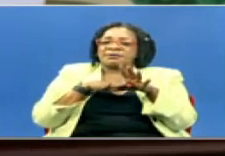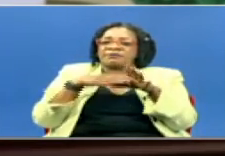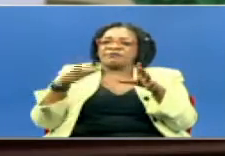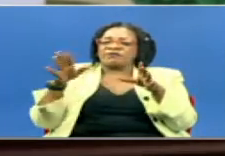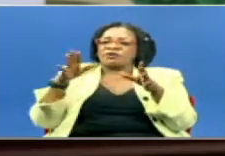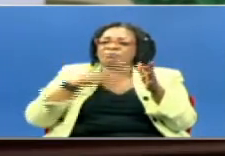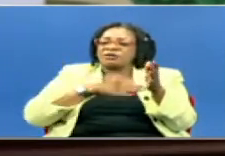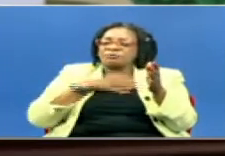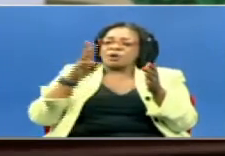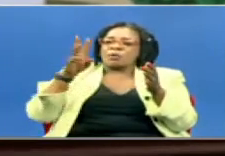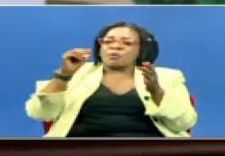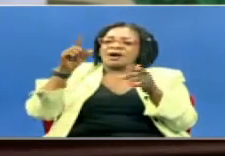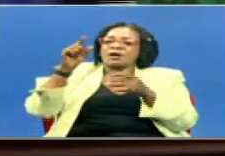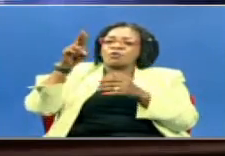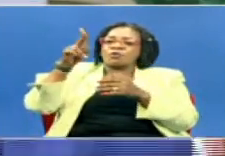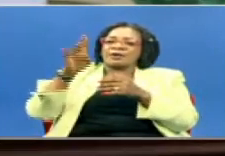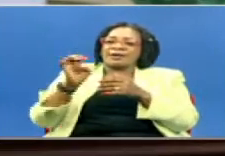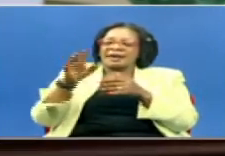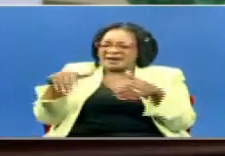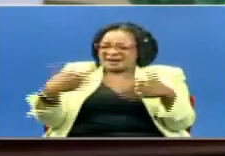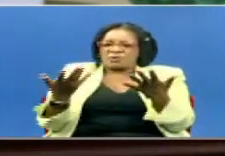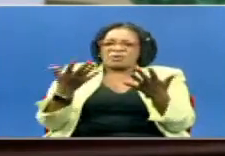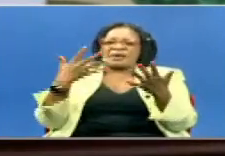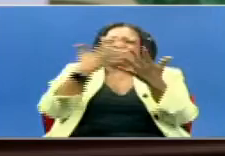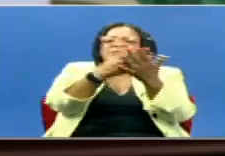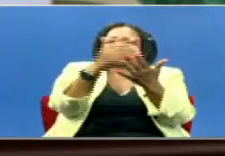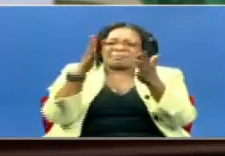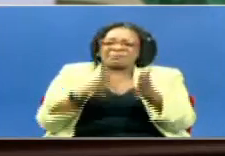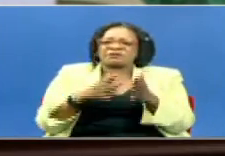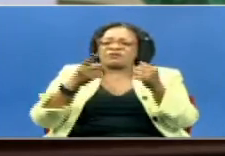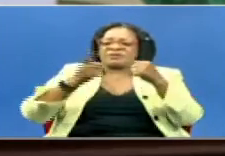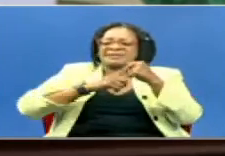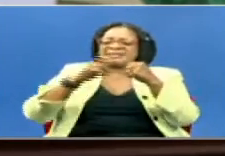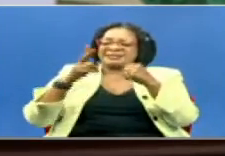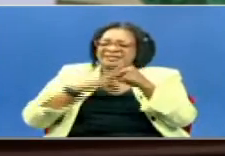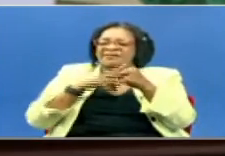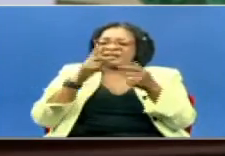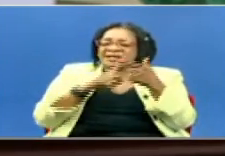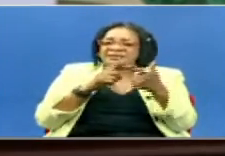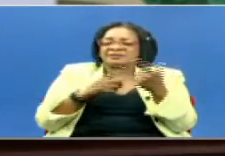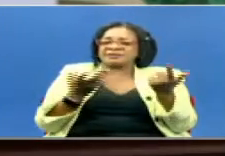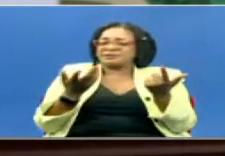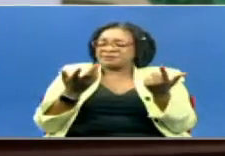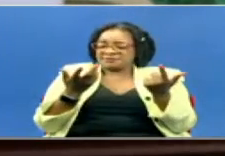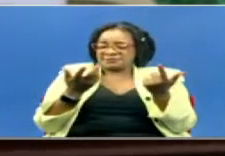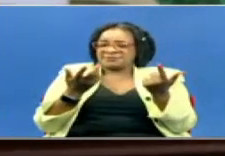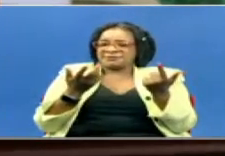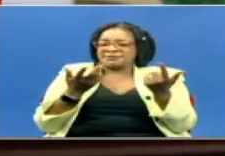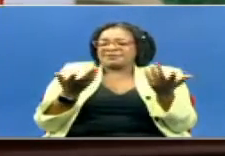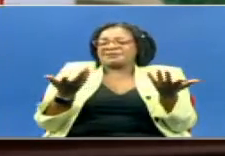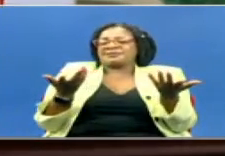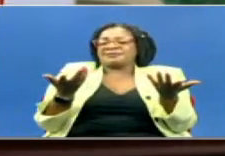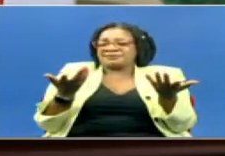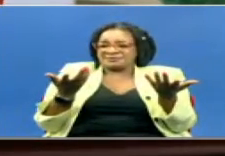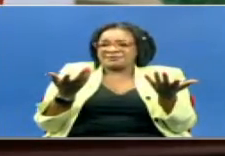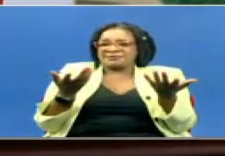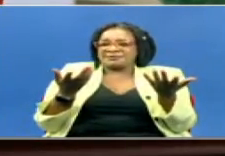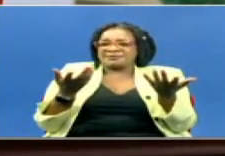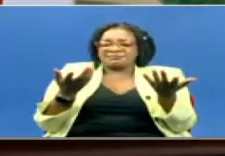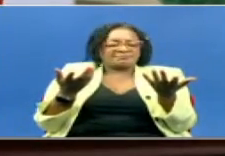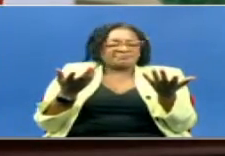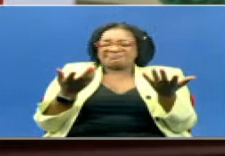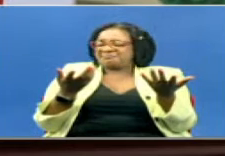Mheshimiwa Weluke. How can you imprison somebody for 67 years? It doesn't sound